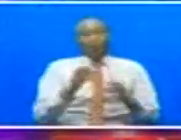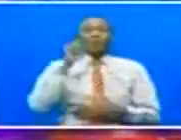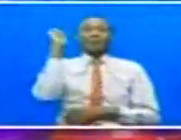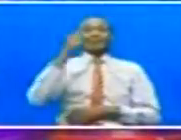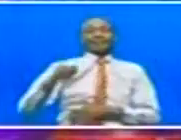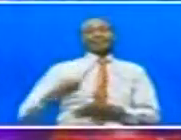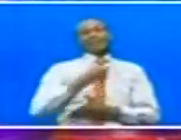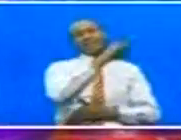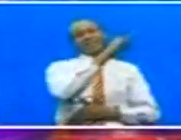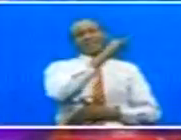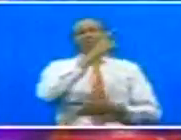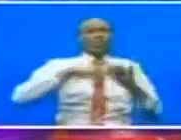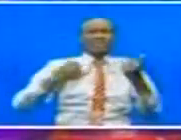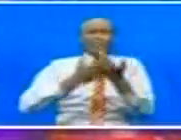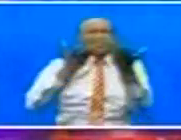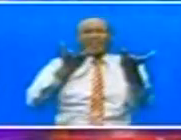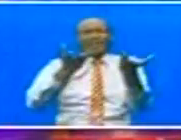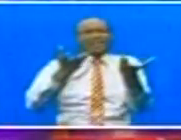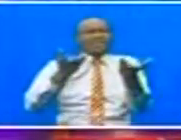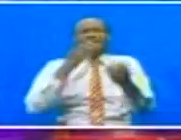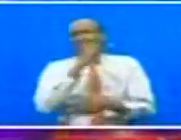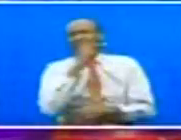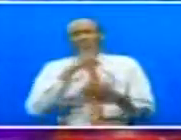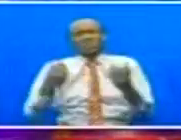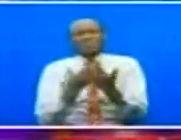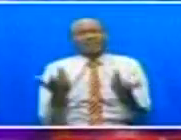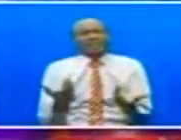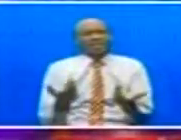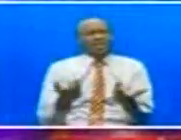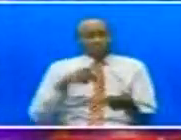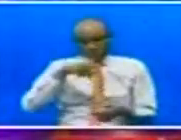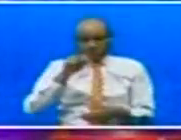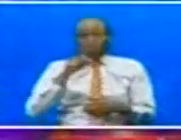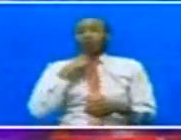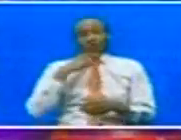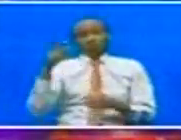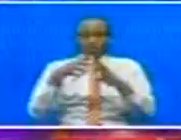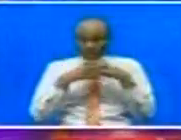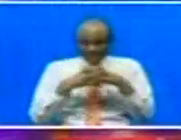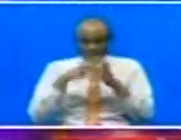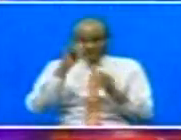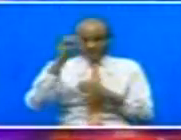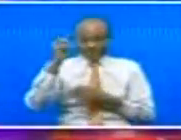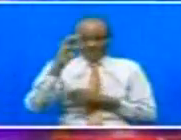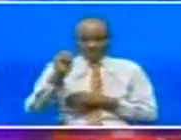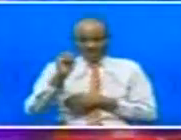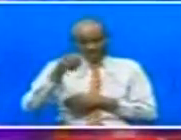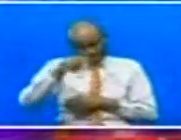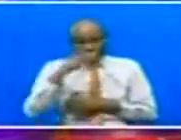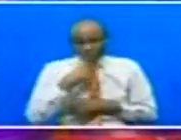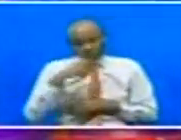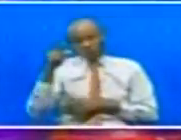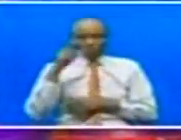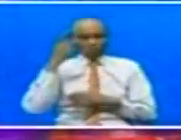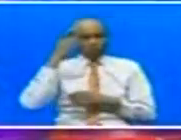plane. What was that mess about, KK? I mean, that, you know, he was flying to the U.S. through Yemen. I guess they were going to